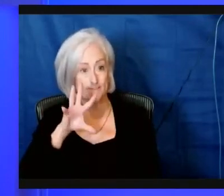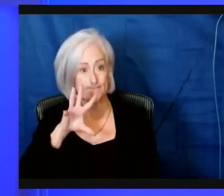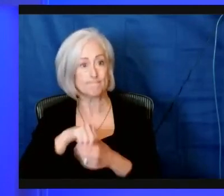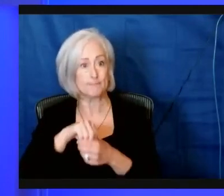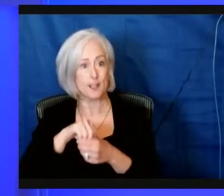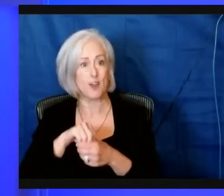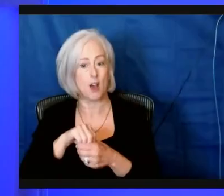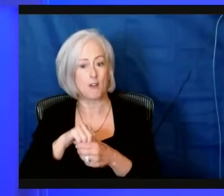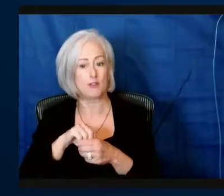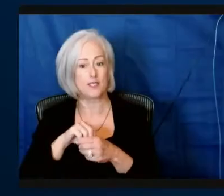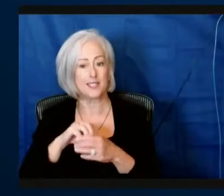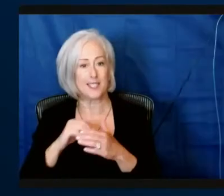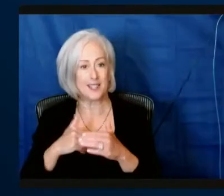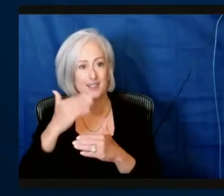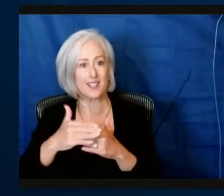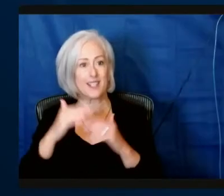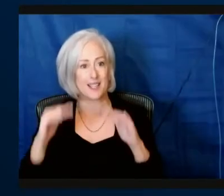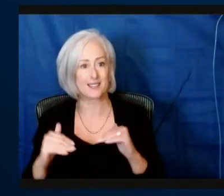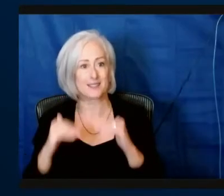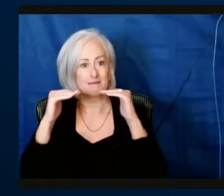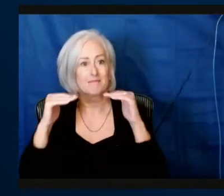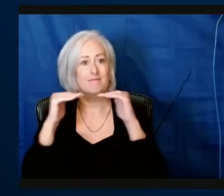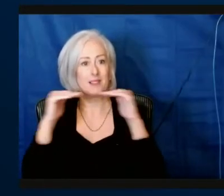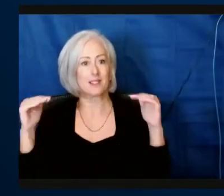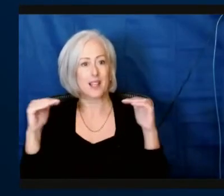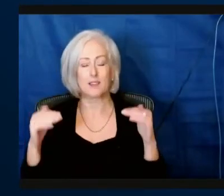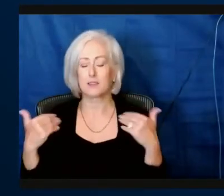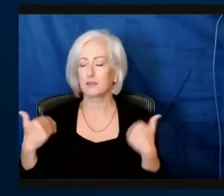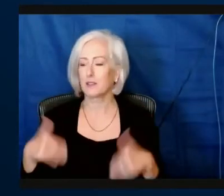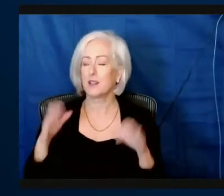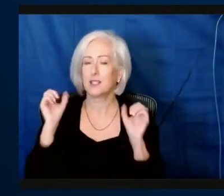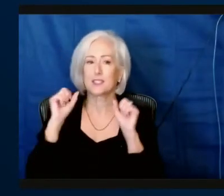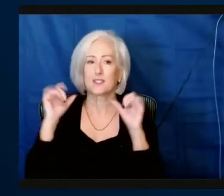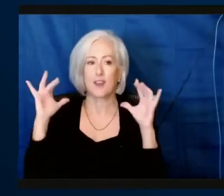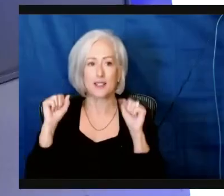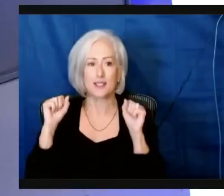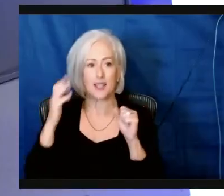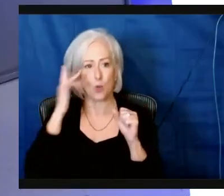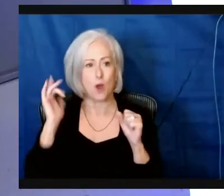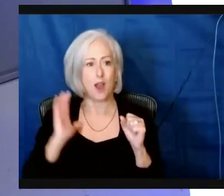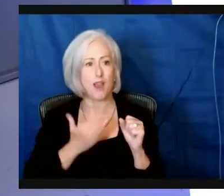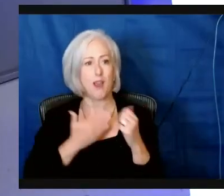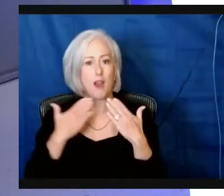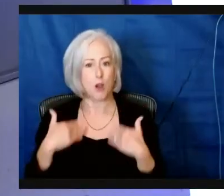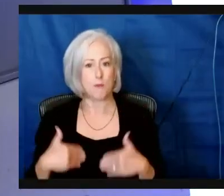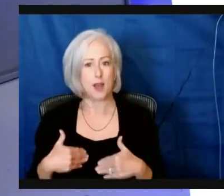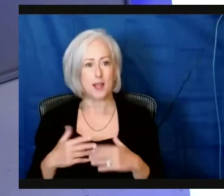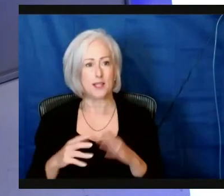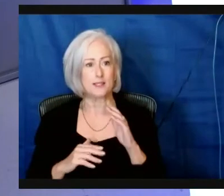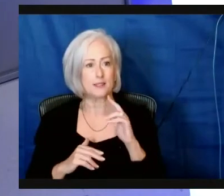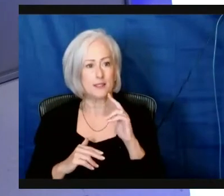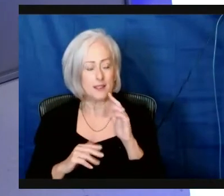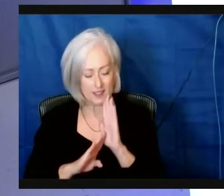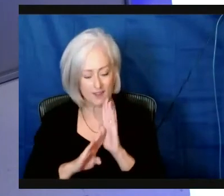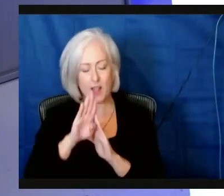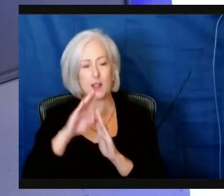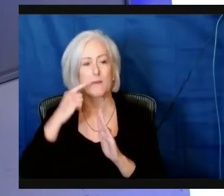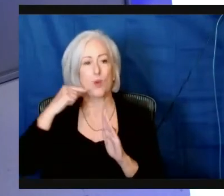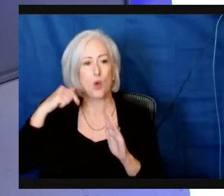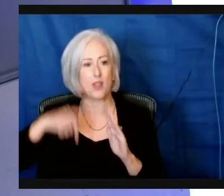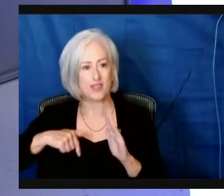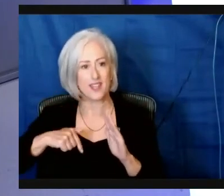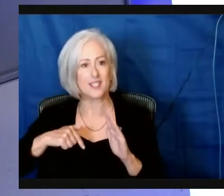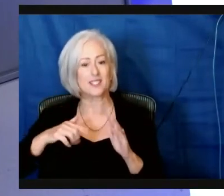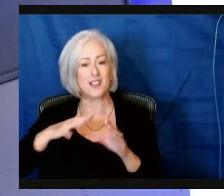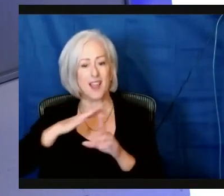hopefully soon. It's fascinating because our bodies are really built for this environment and this gravity and these bacteria and